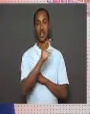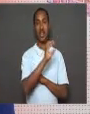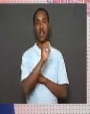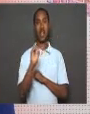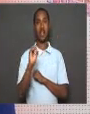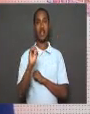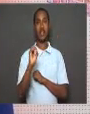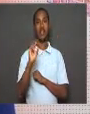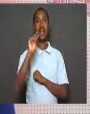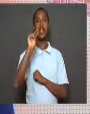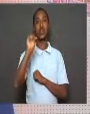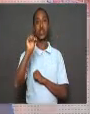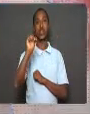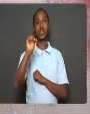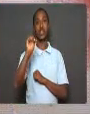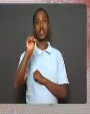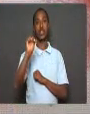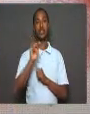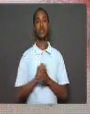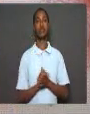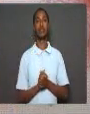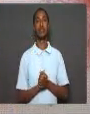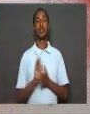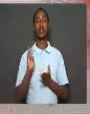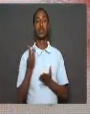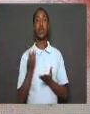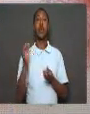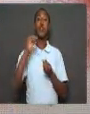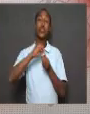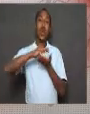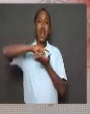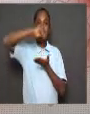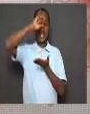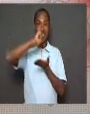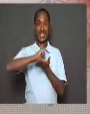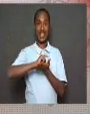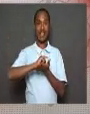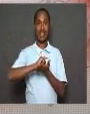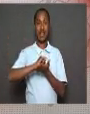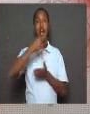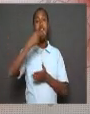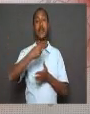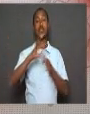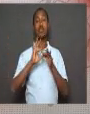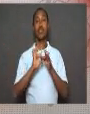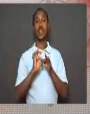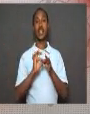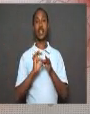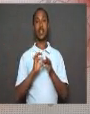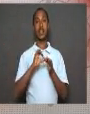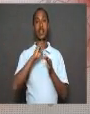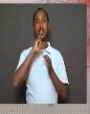and nitrogen. We also learned that hydrogen bonding